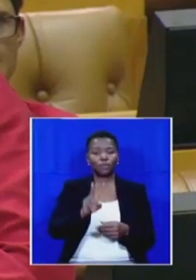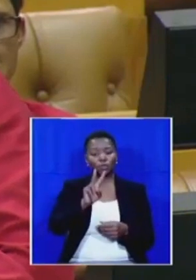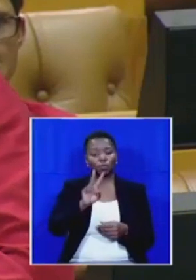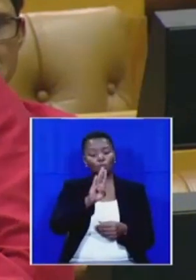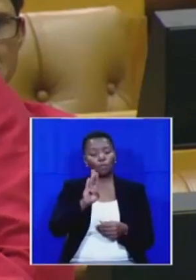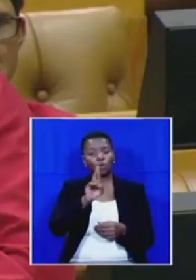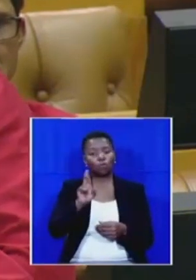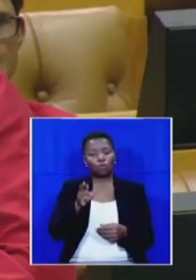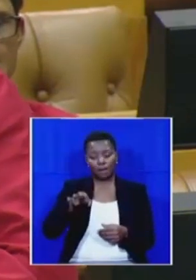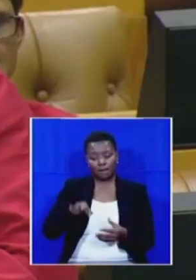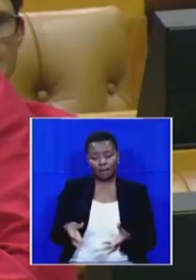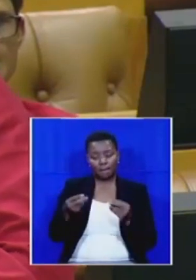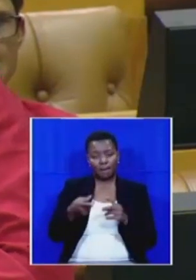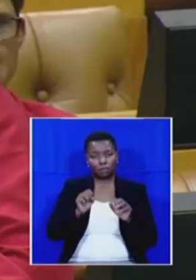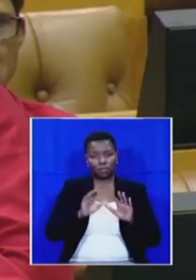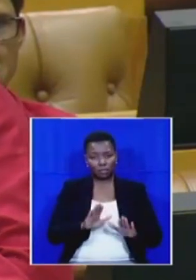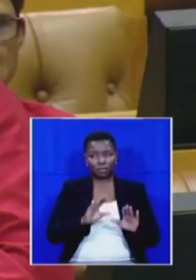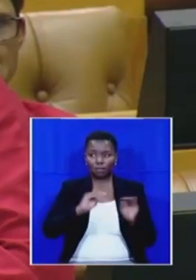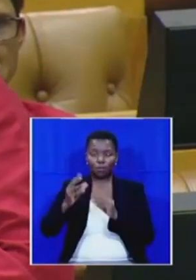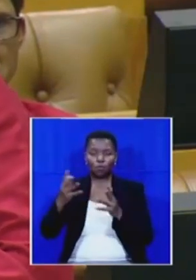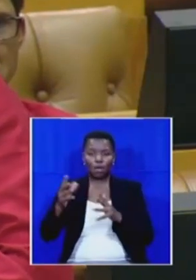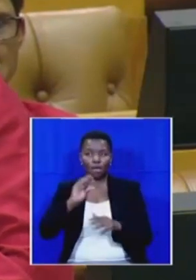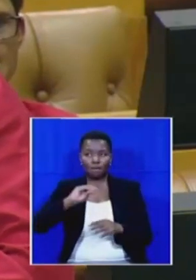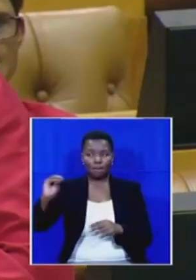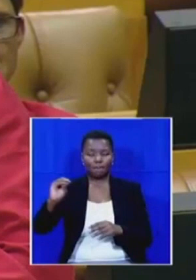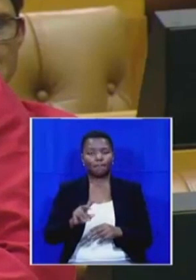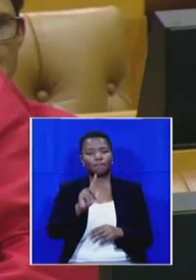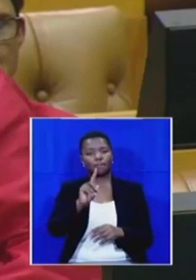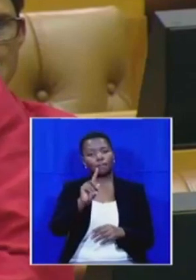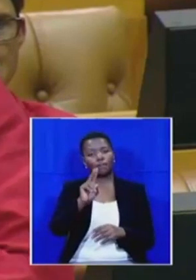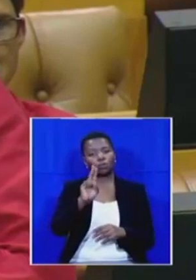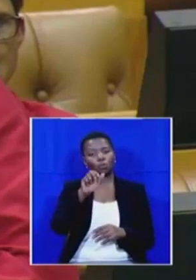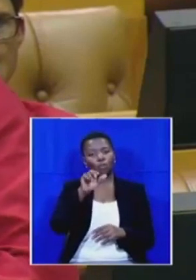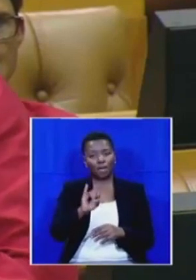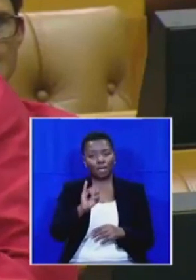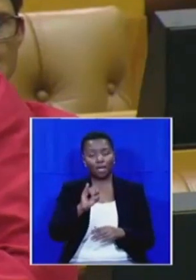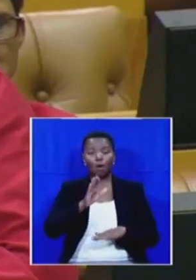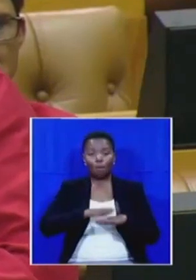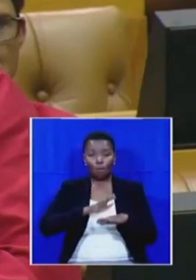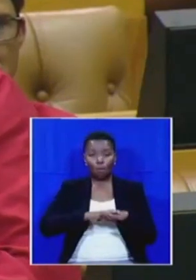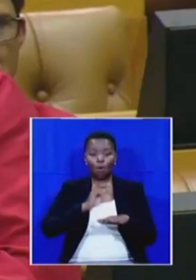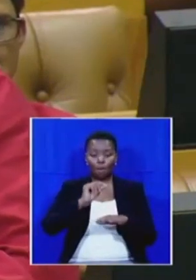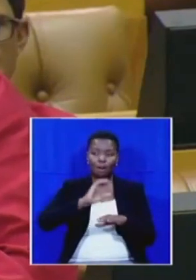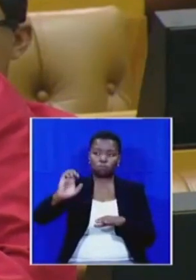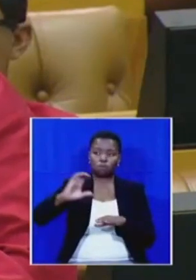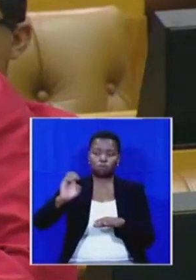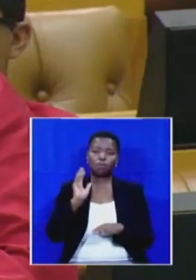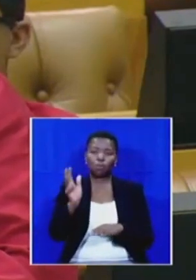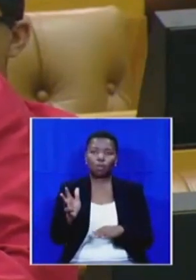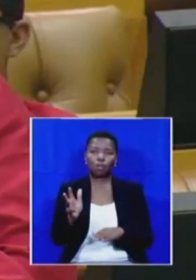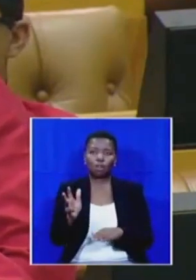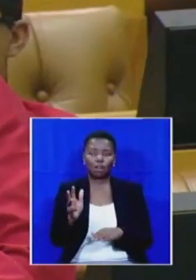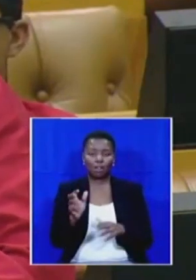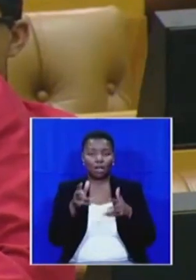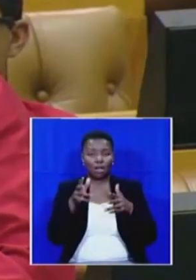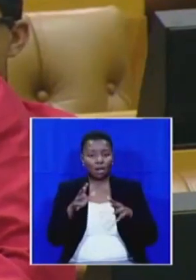gains have already been moved to Dubai, and they are in the process to move more. Point This of is order, not House Chair. rumors